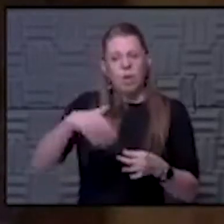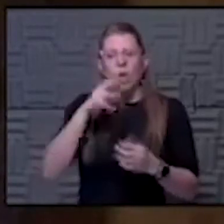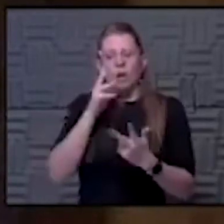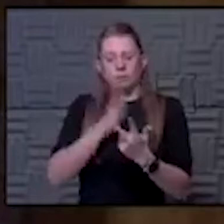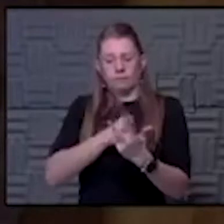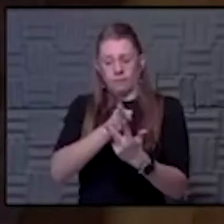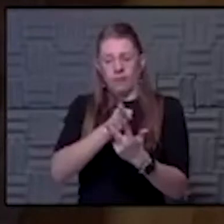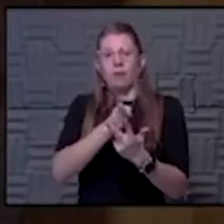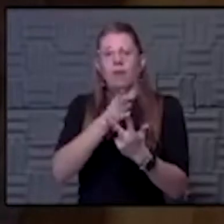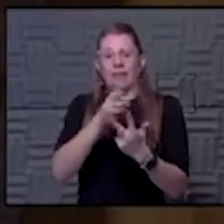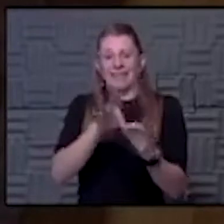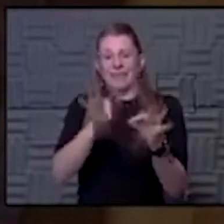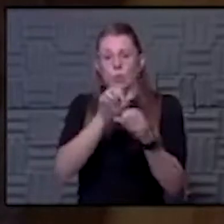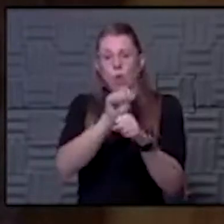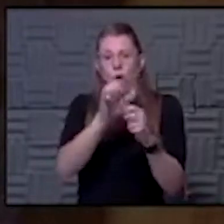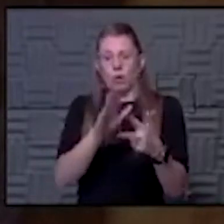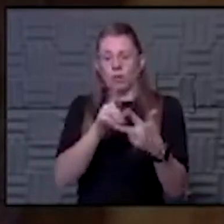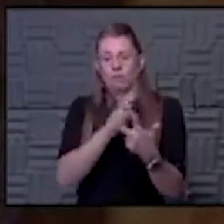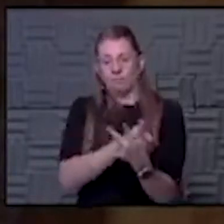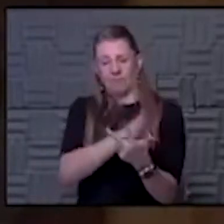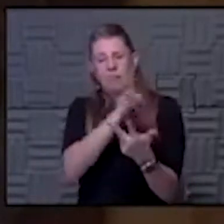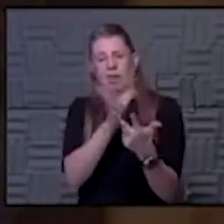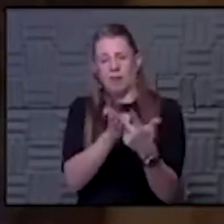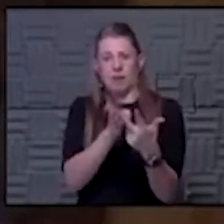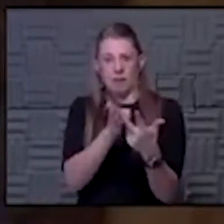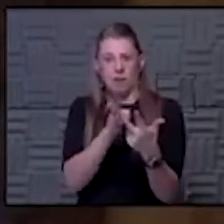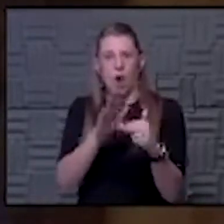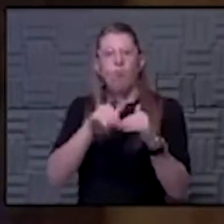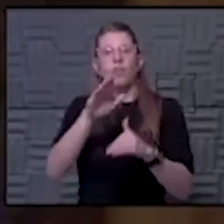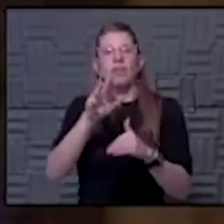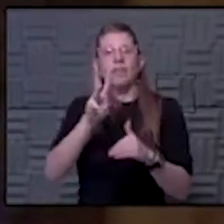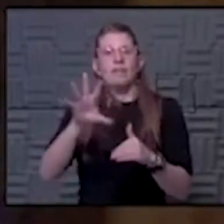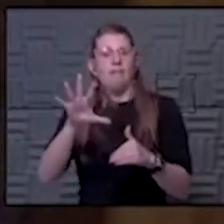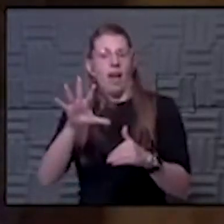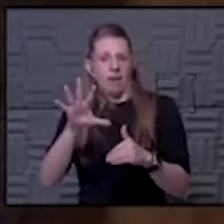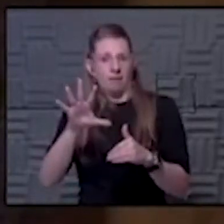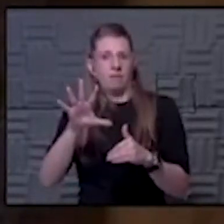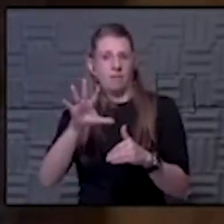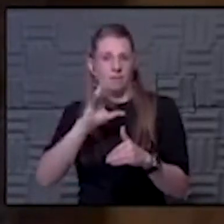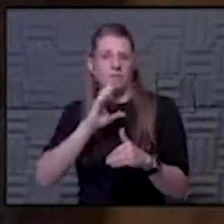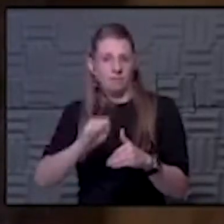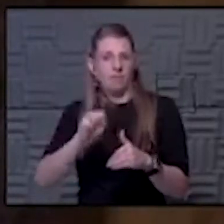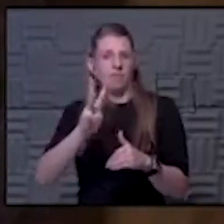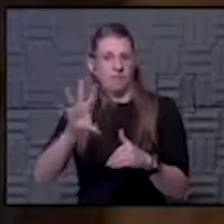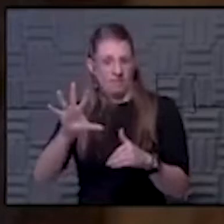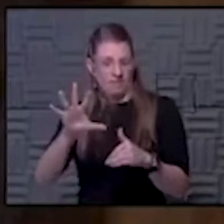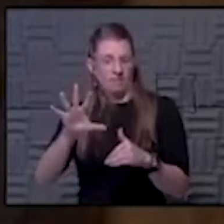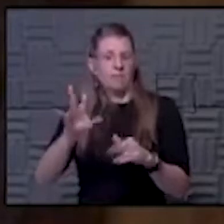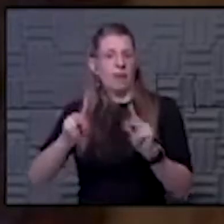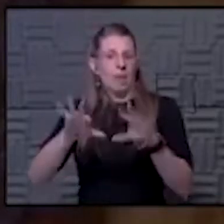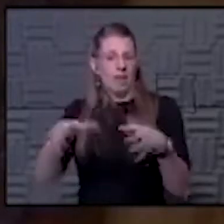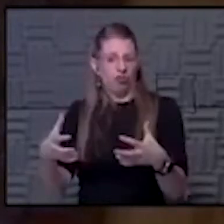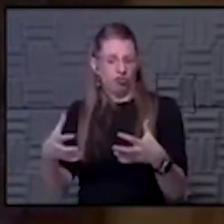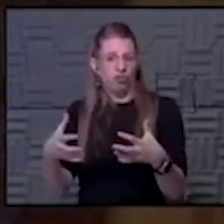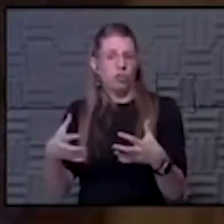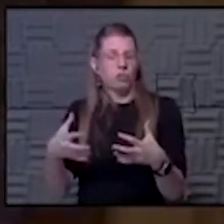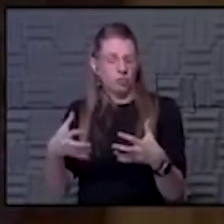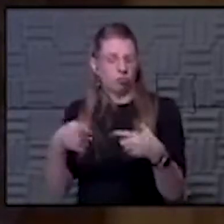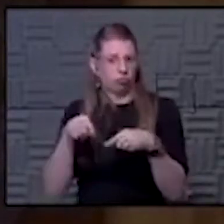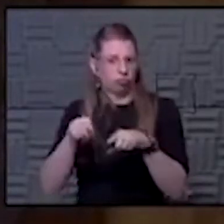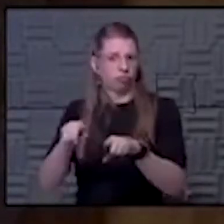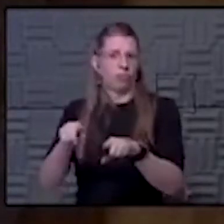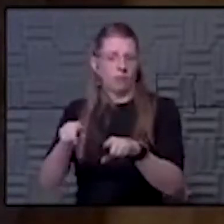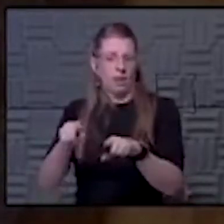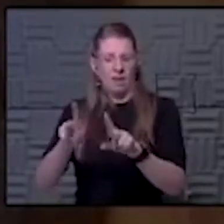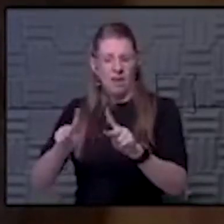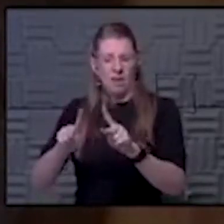workers really to our over 65 population. Concurrent with that, we would do people with